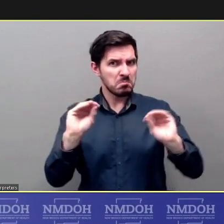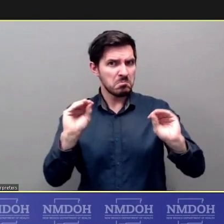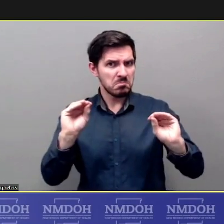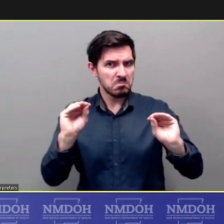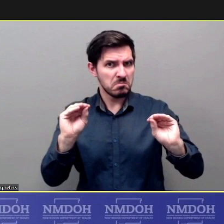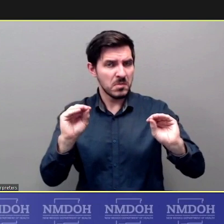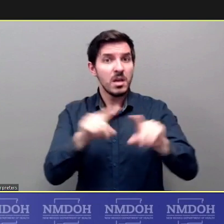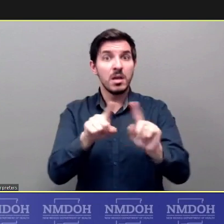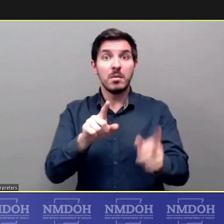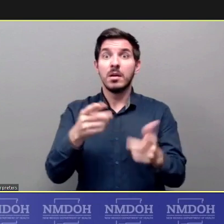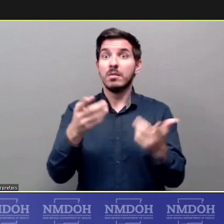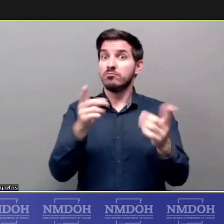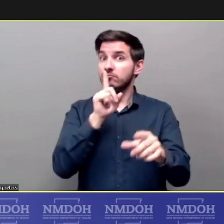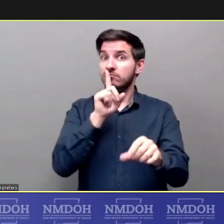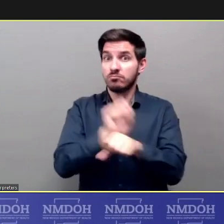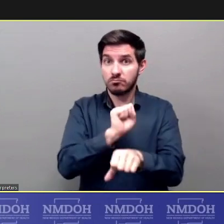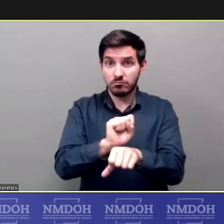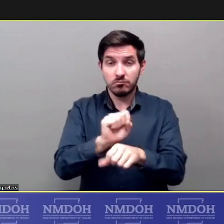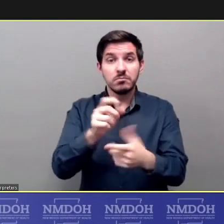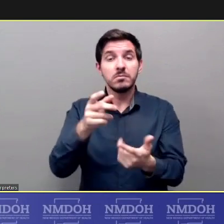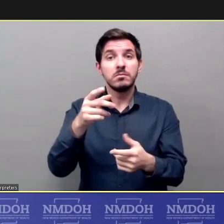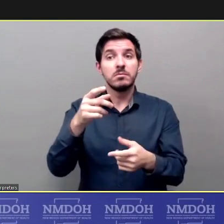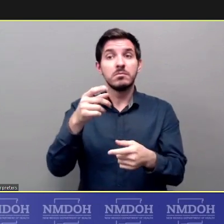remarkably low incidence of